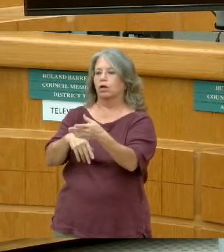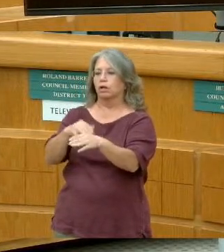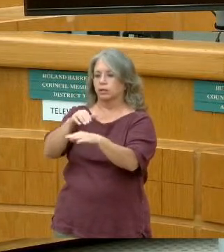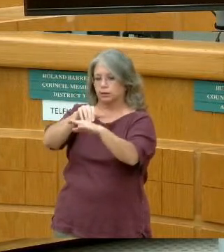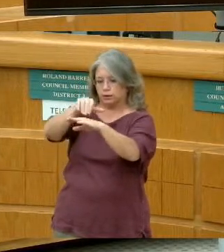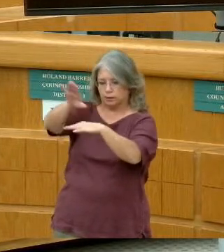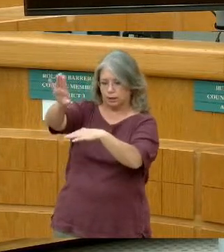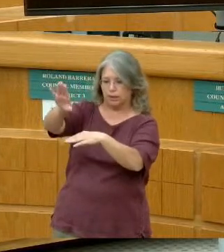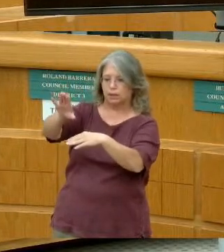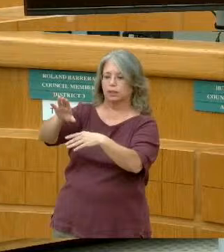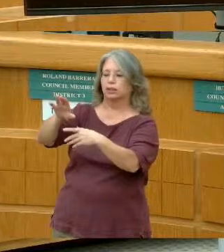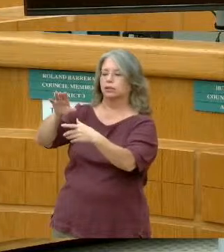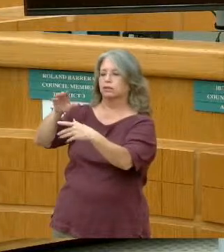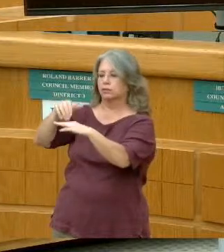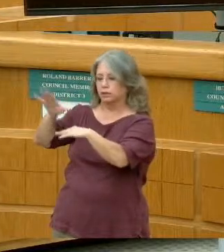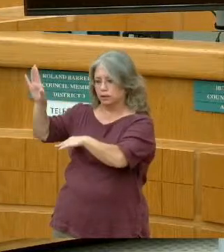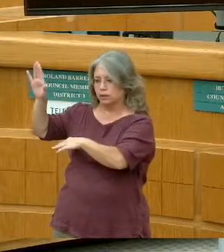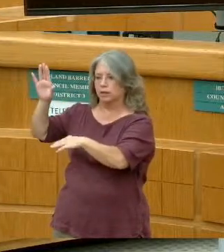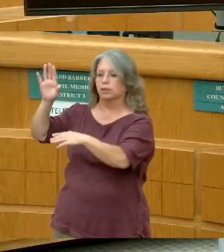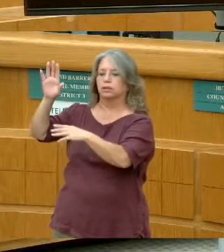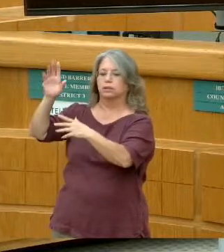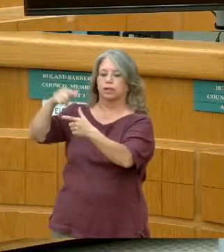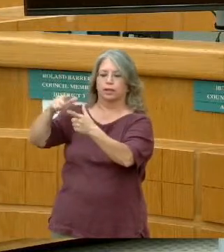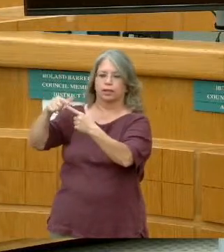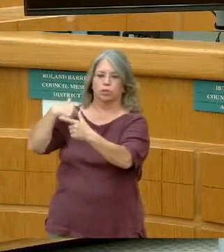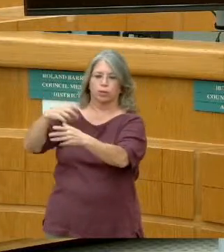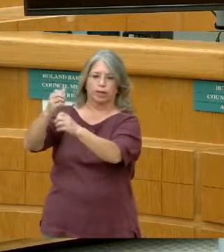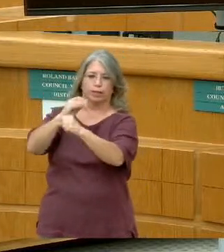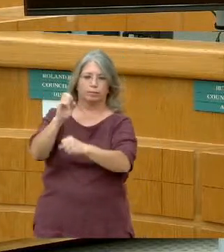off, Okay. right, and then we get them back. Thank you. You're welcome.